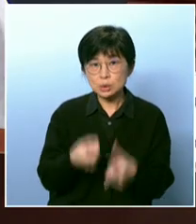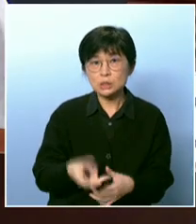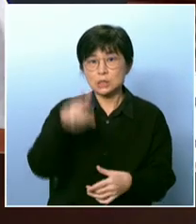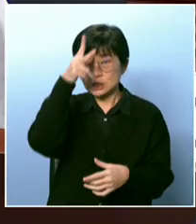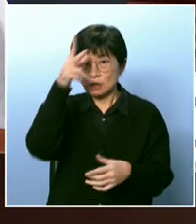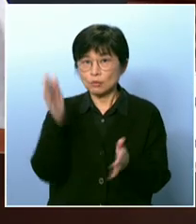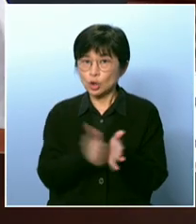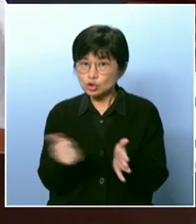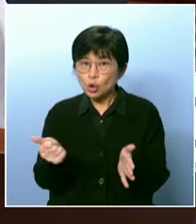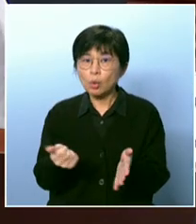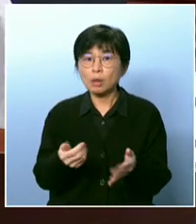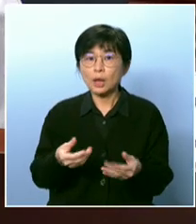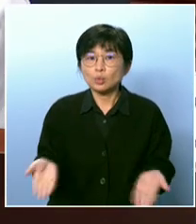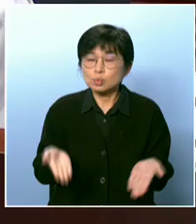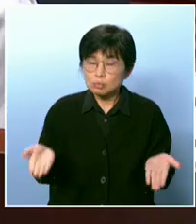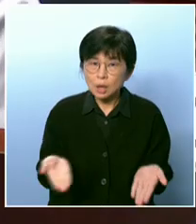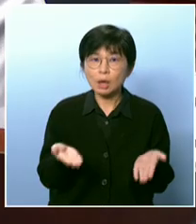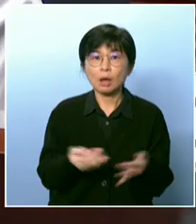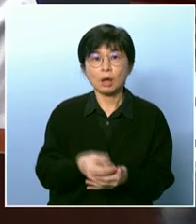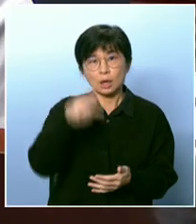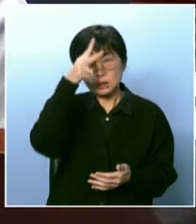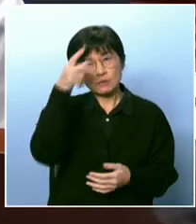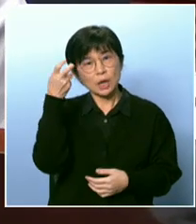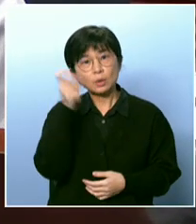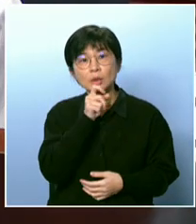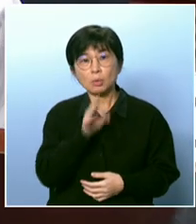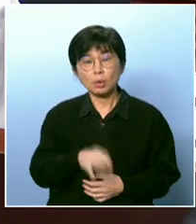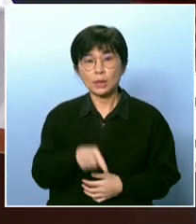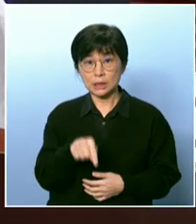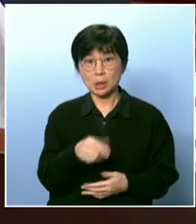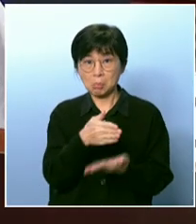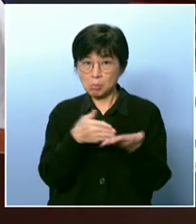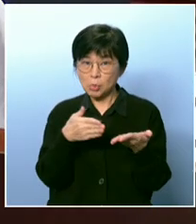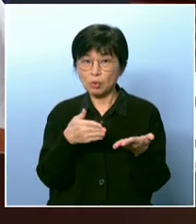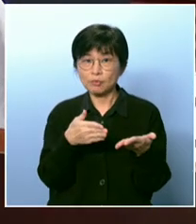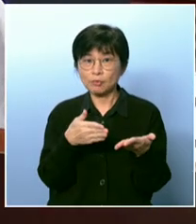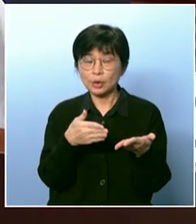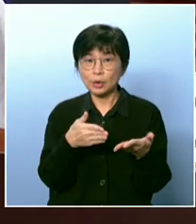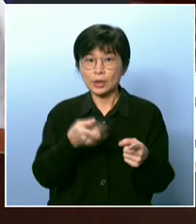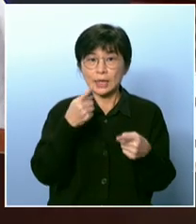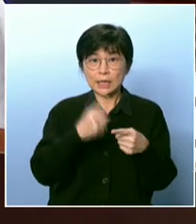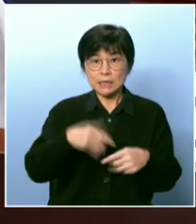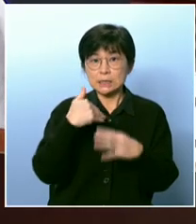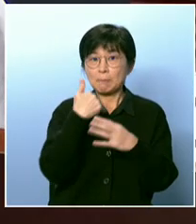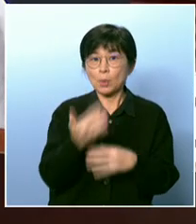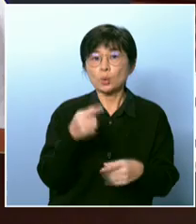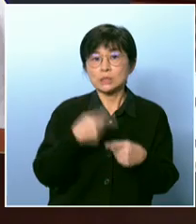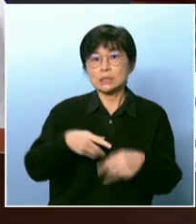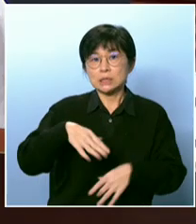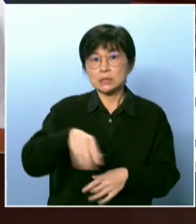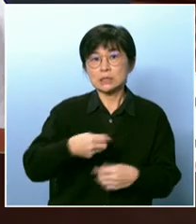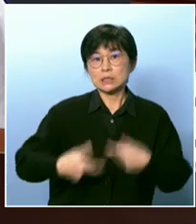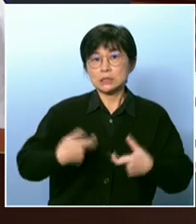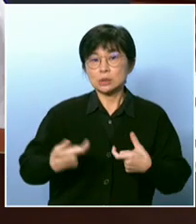targeted savings funds in the end. After we also have matching funds from the private sector and the